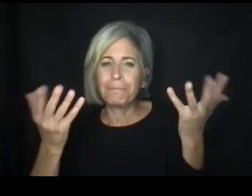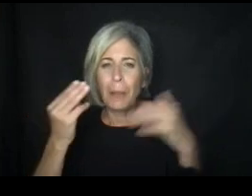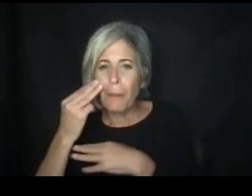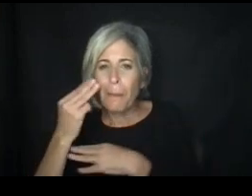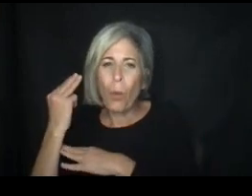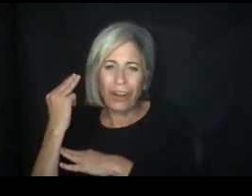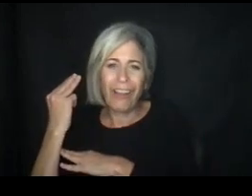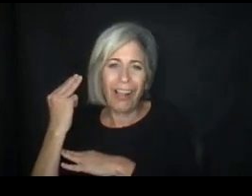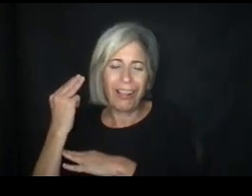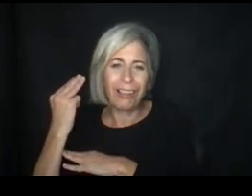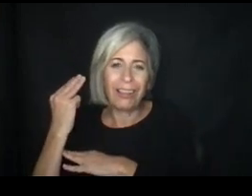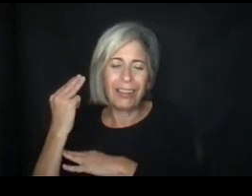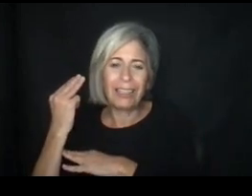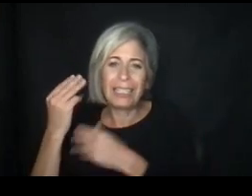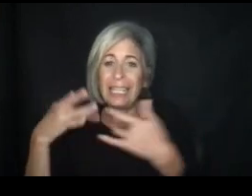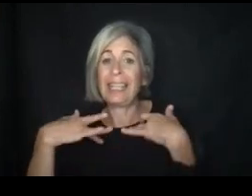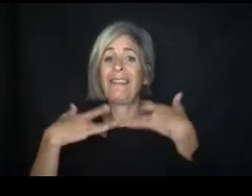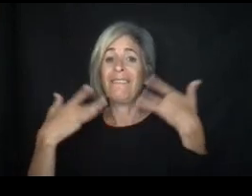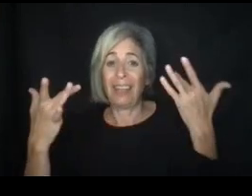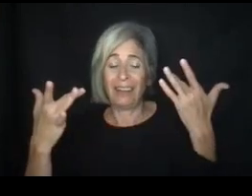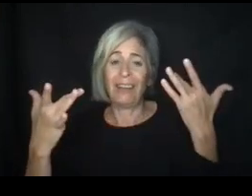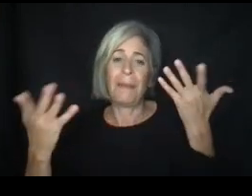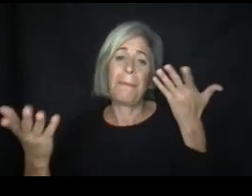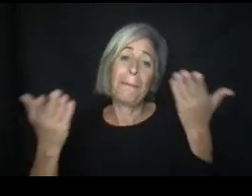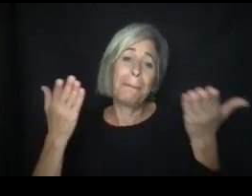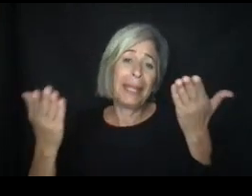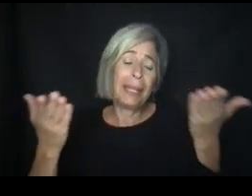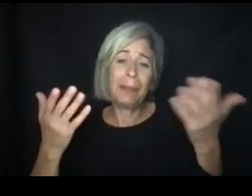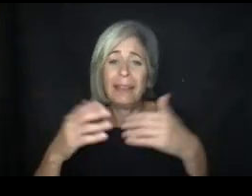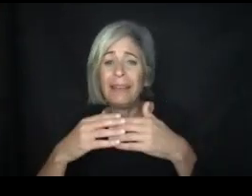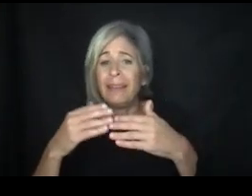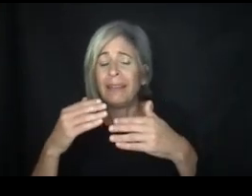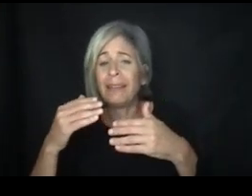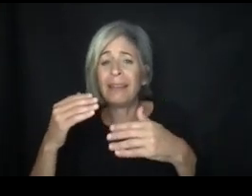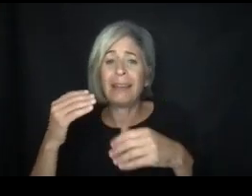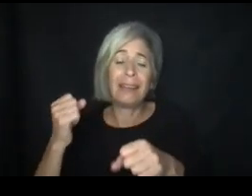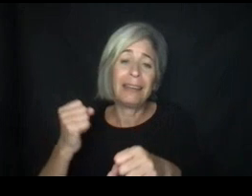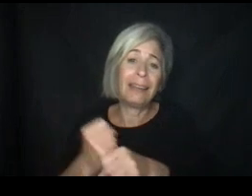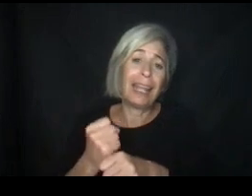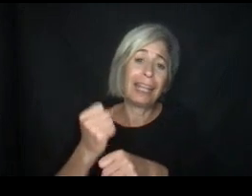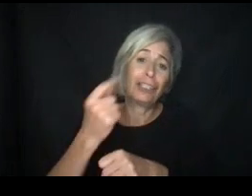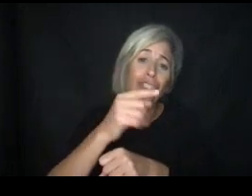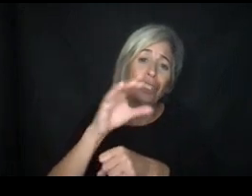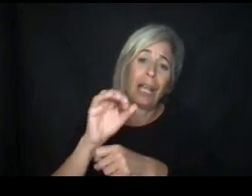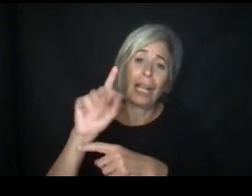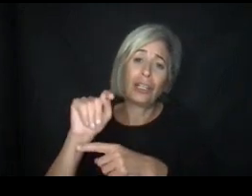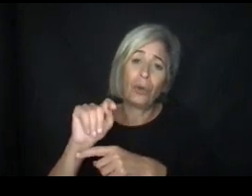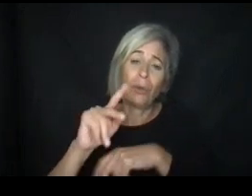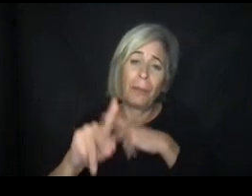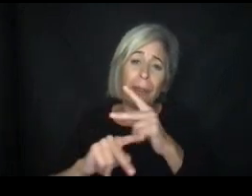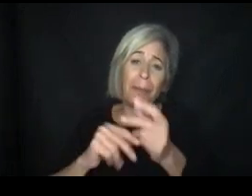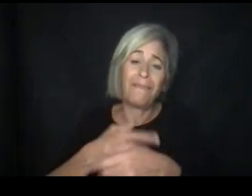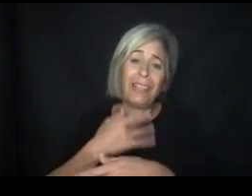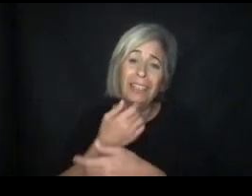memorial event, maybe next October when it's safe, that people can come